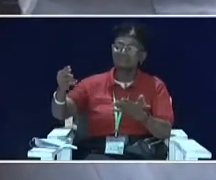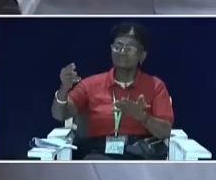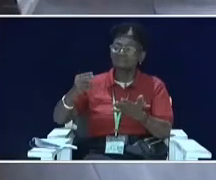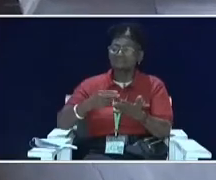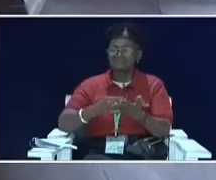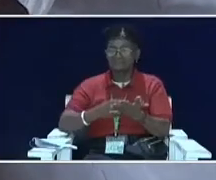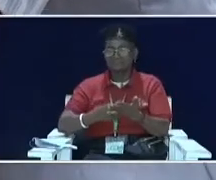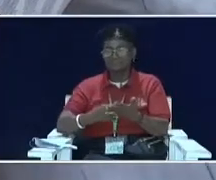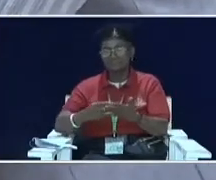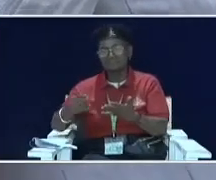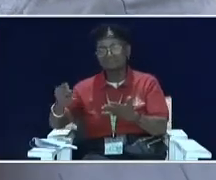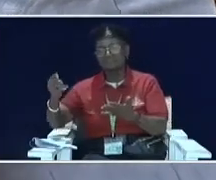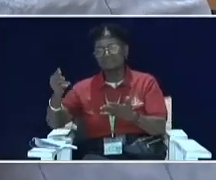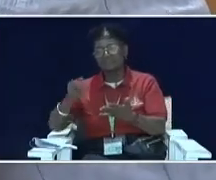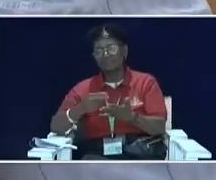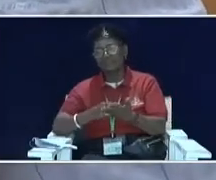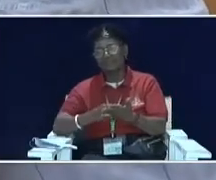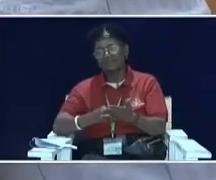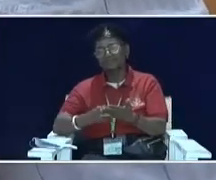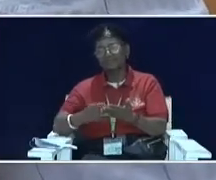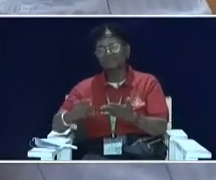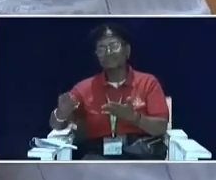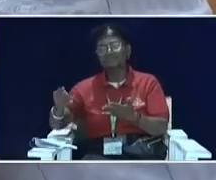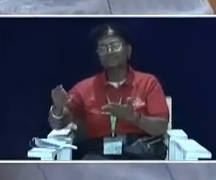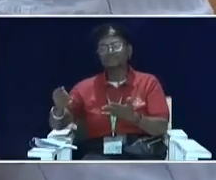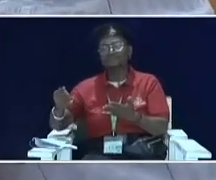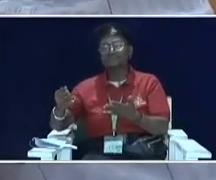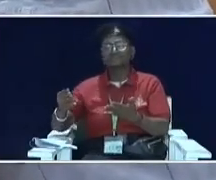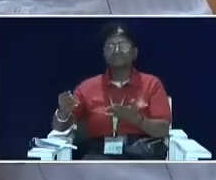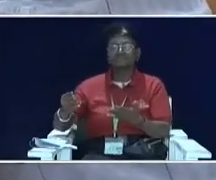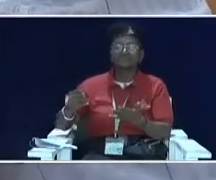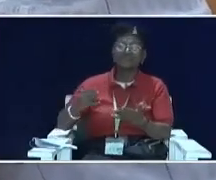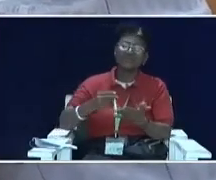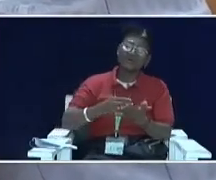holy, holy, holy,